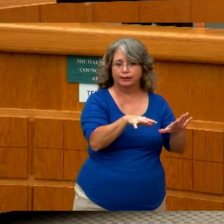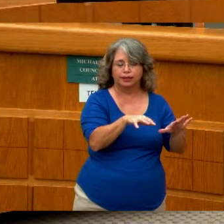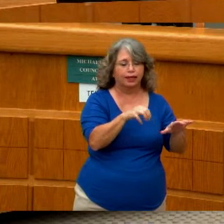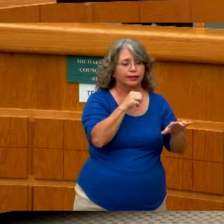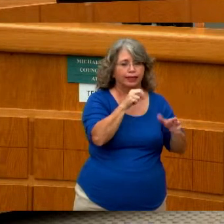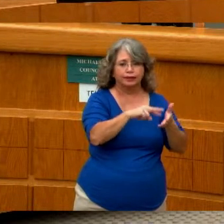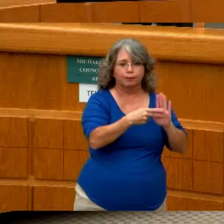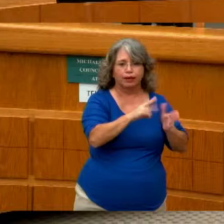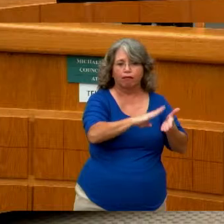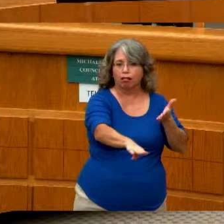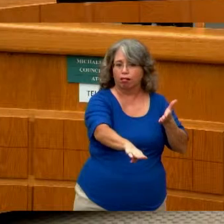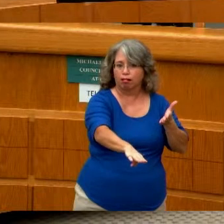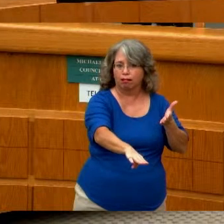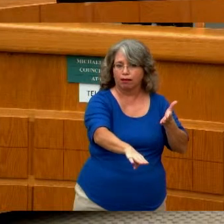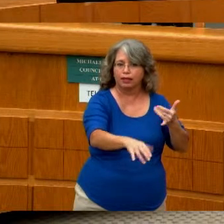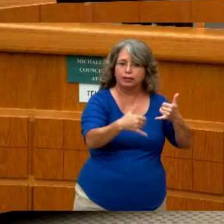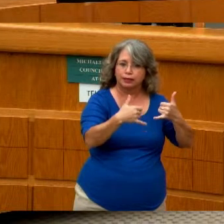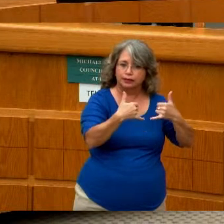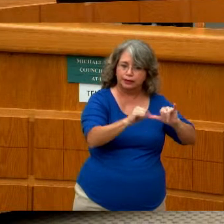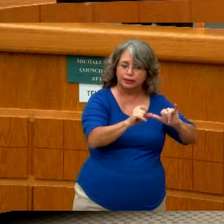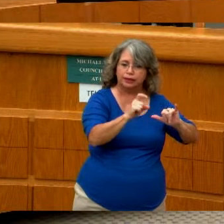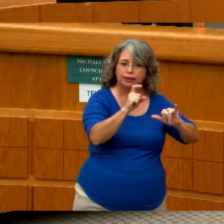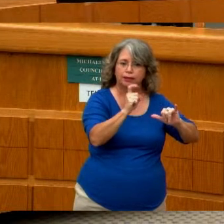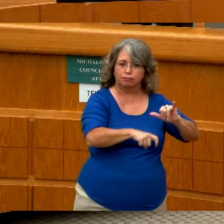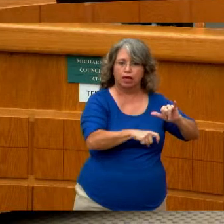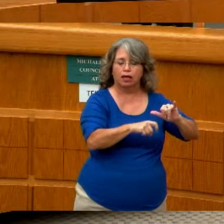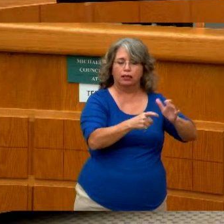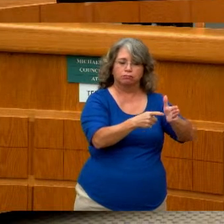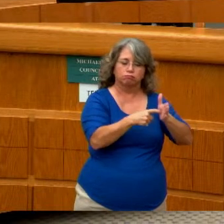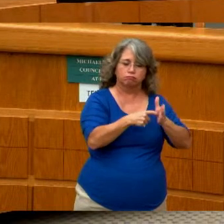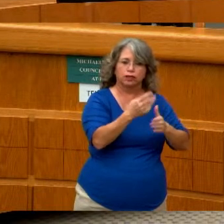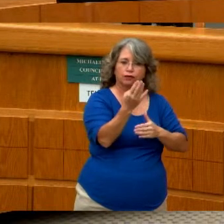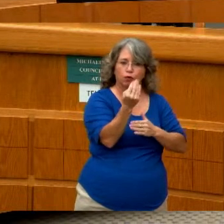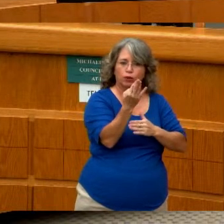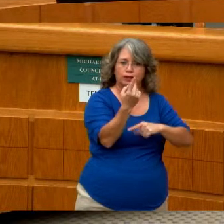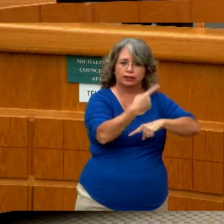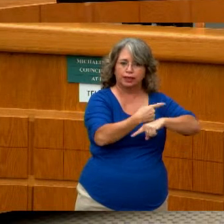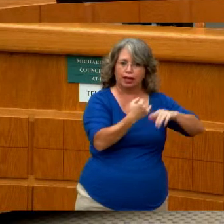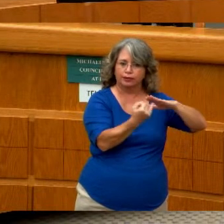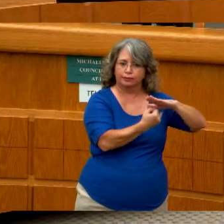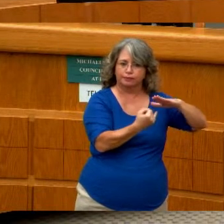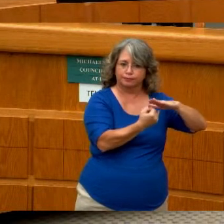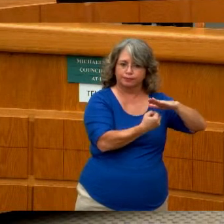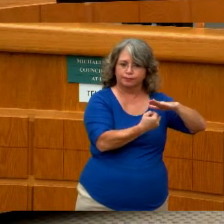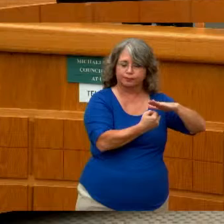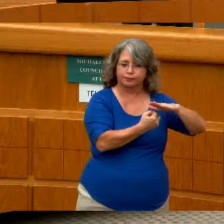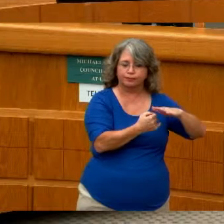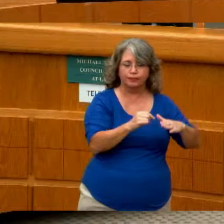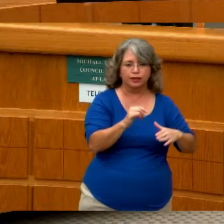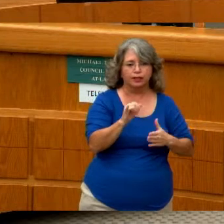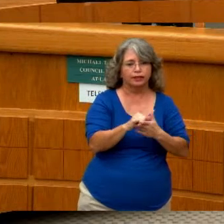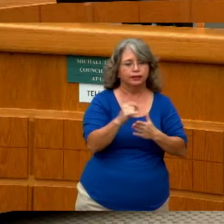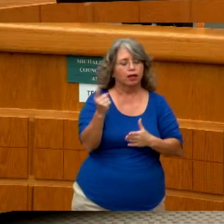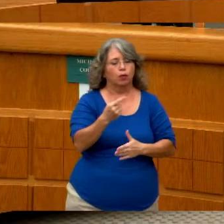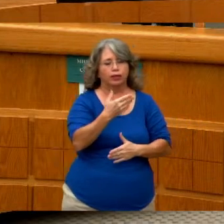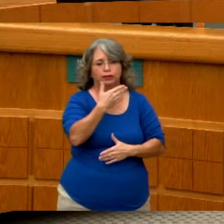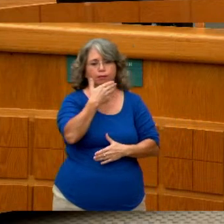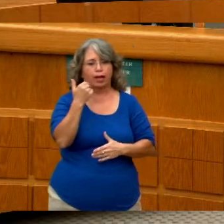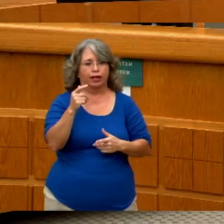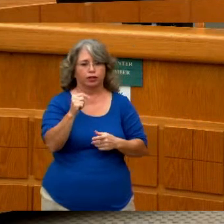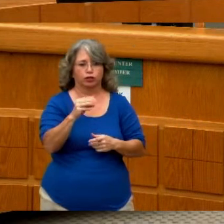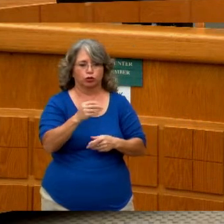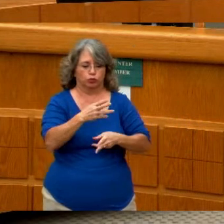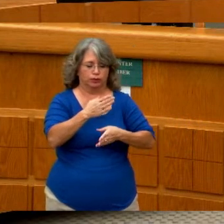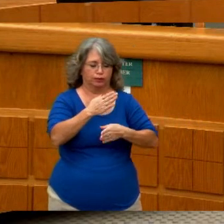does not exempt you from completion of the entire 14-day requirement. It is always better to stop the transmission